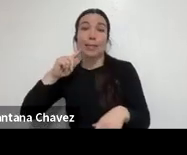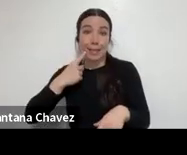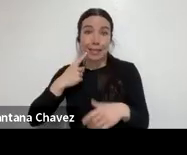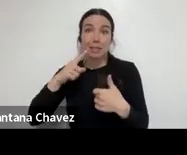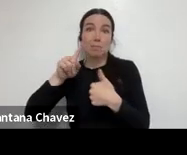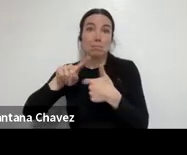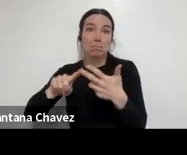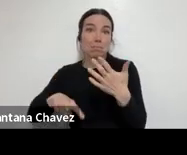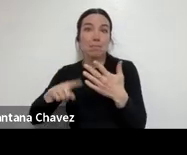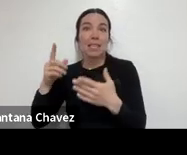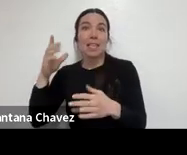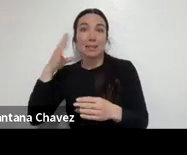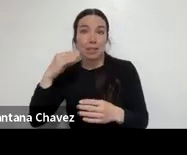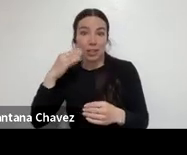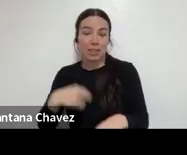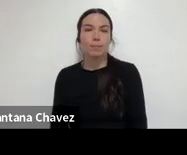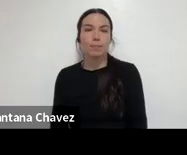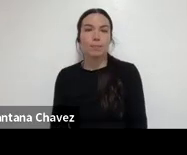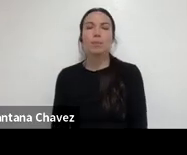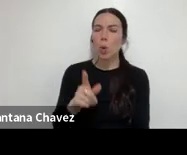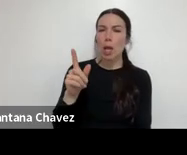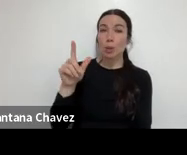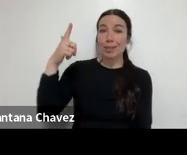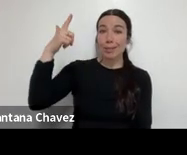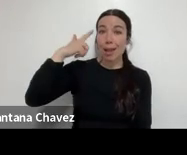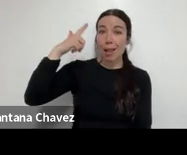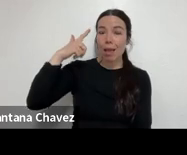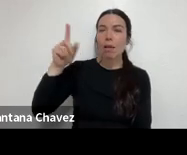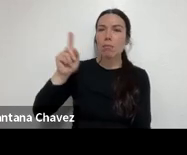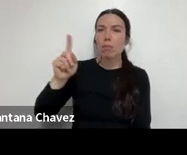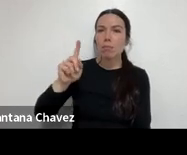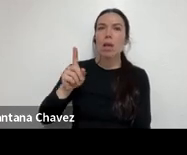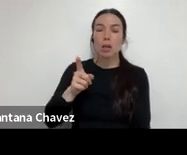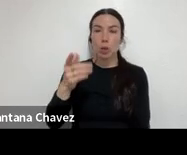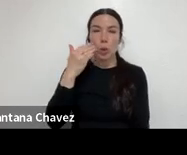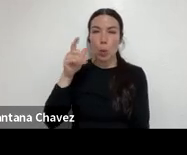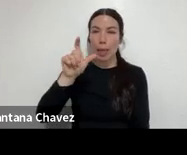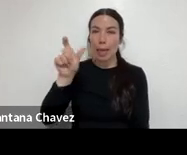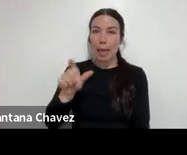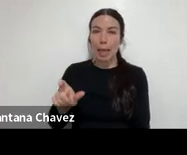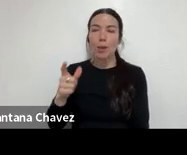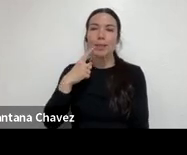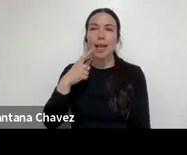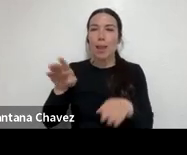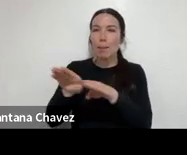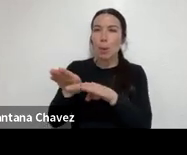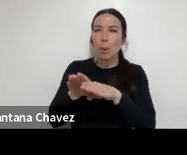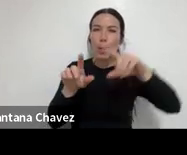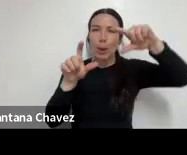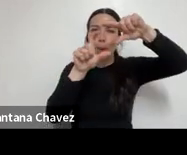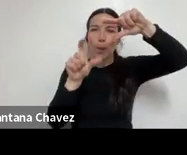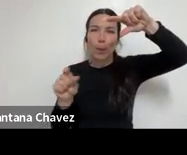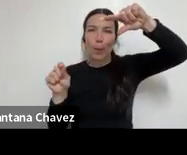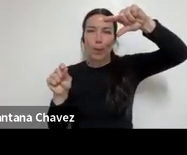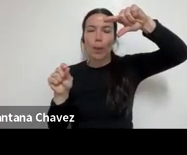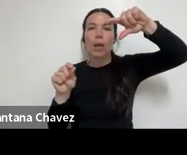have an idea of what Italy looks like, and we always say it looks like a boot, Siena is